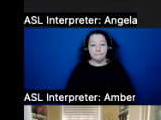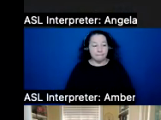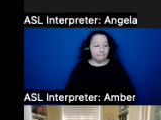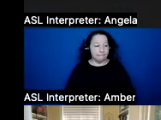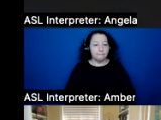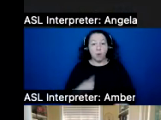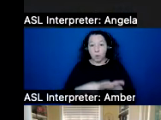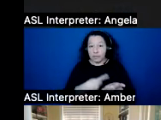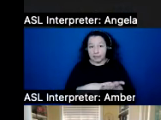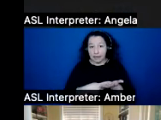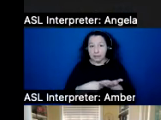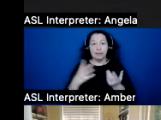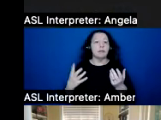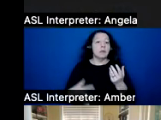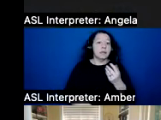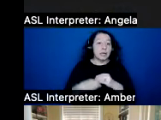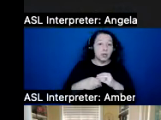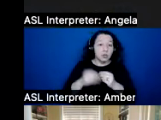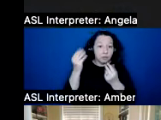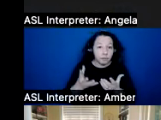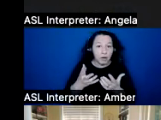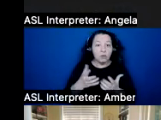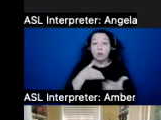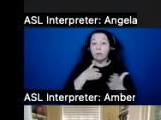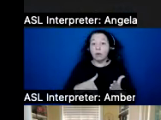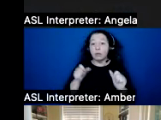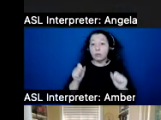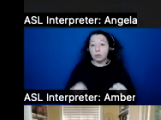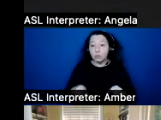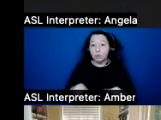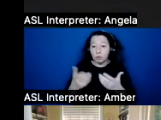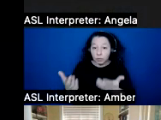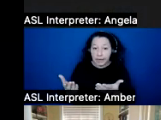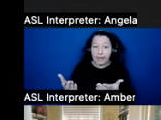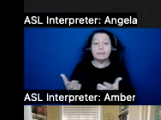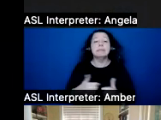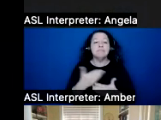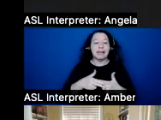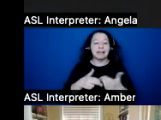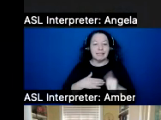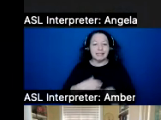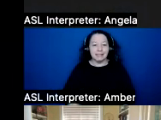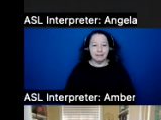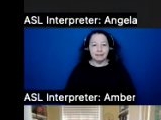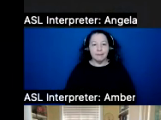We talked about that additional information that a prosecutor could present. Next slide, please.